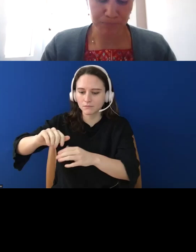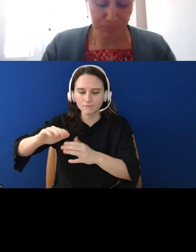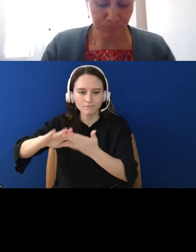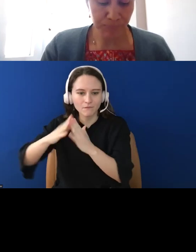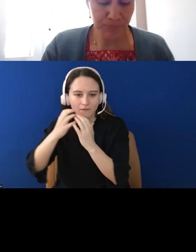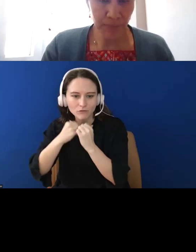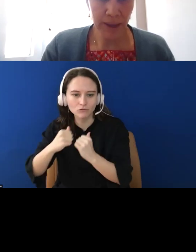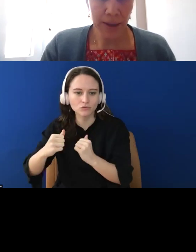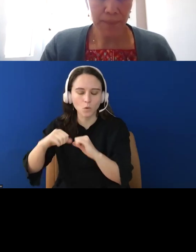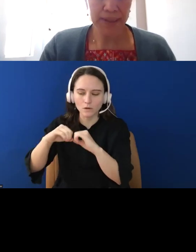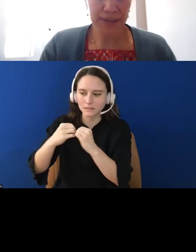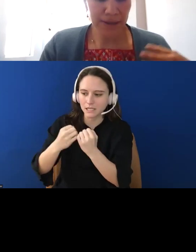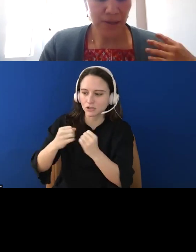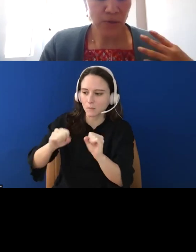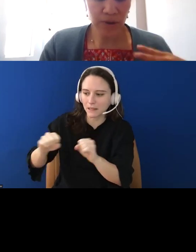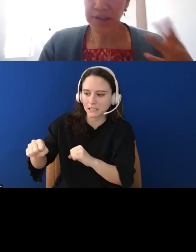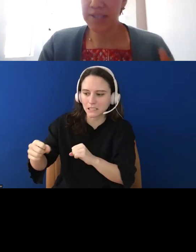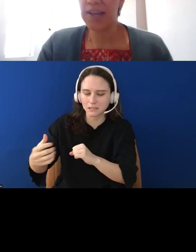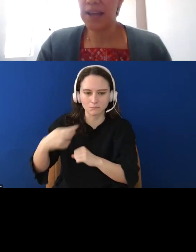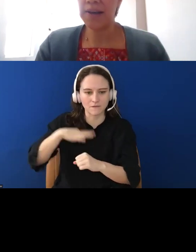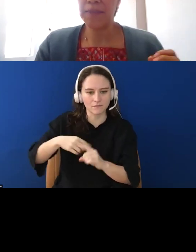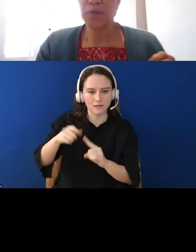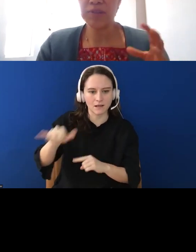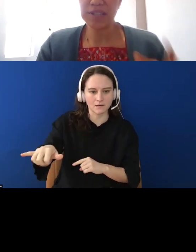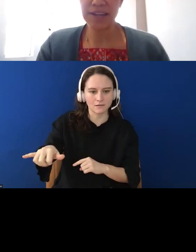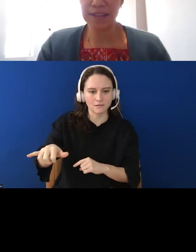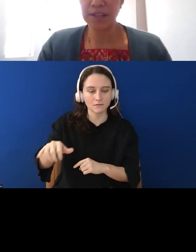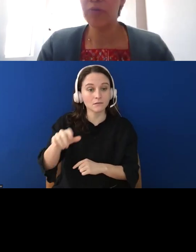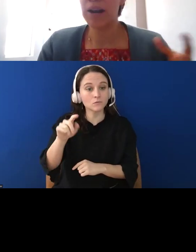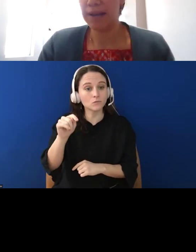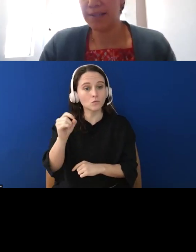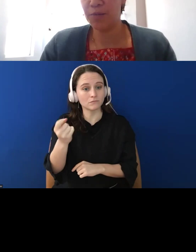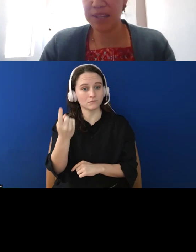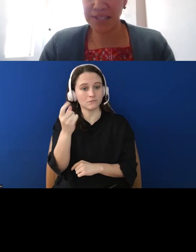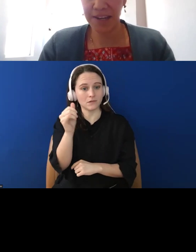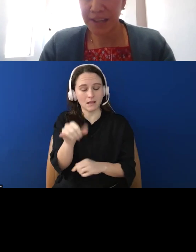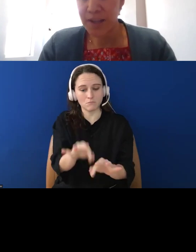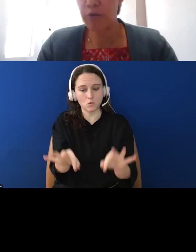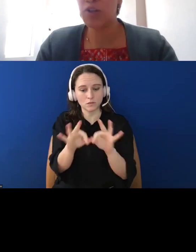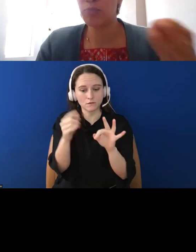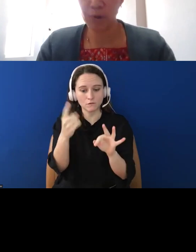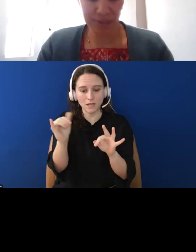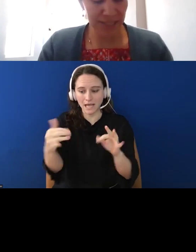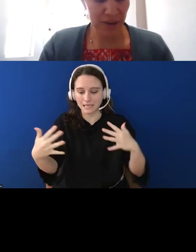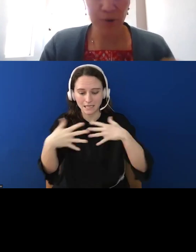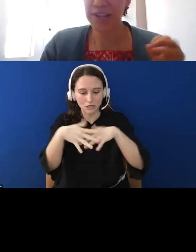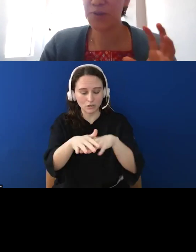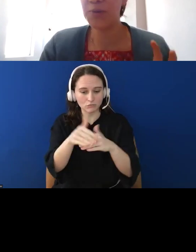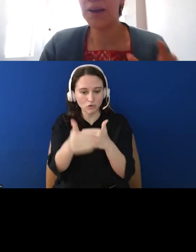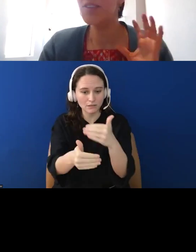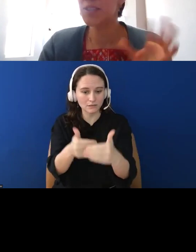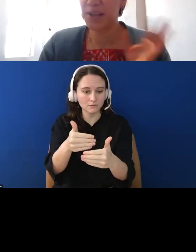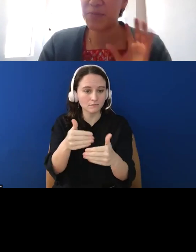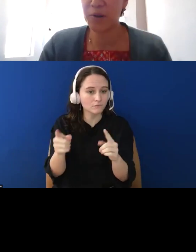capacity. But to understand the relevance of this integration process, we need